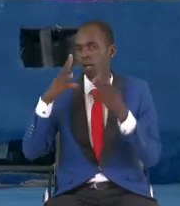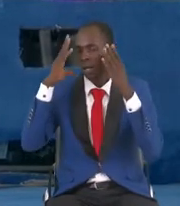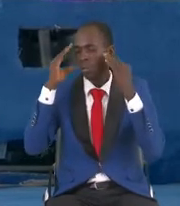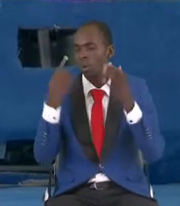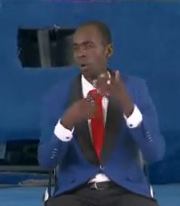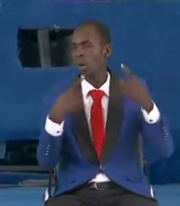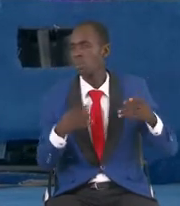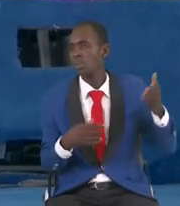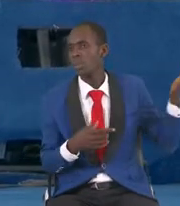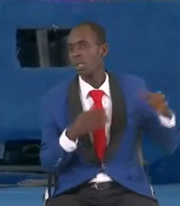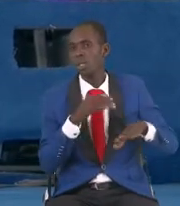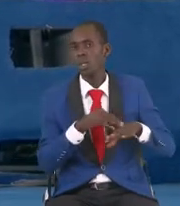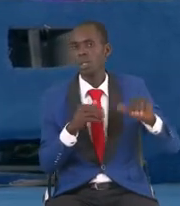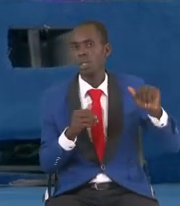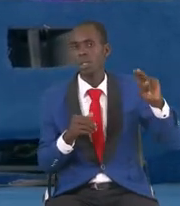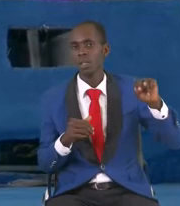planned before,